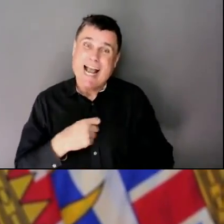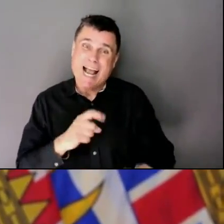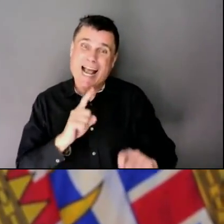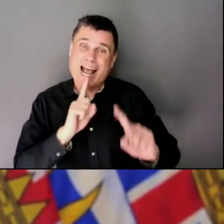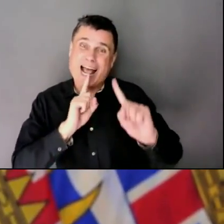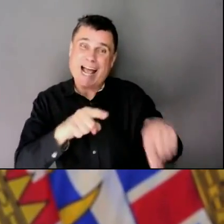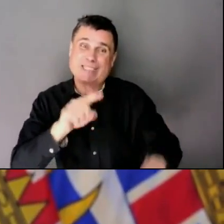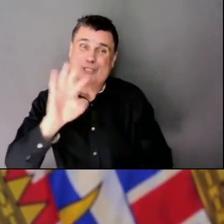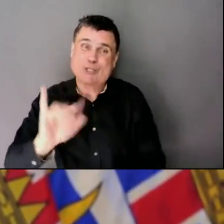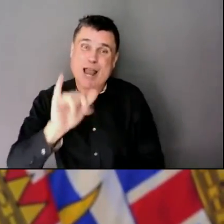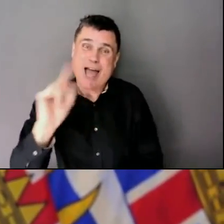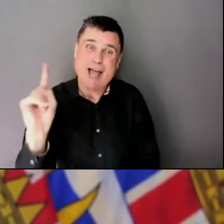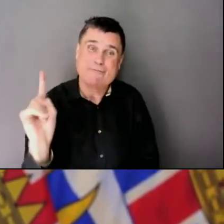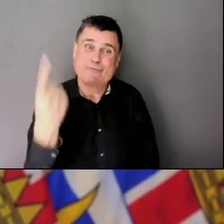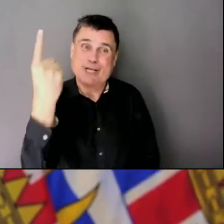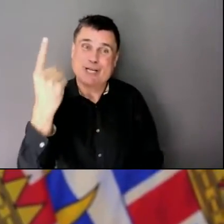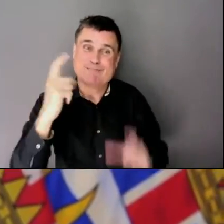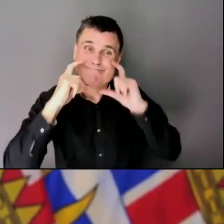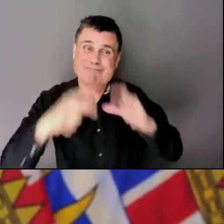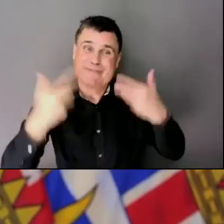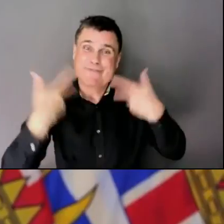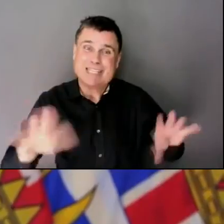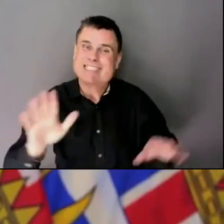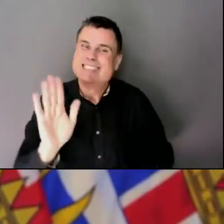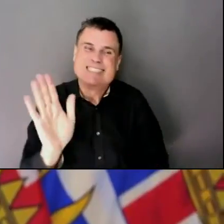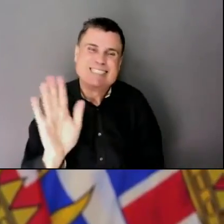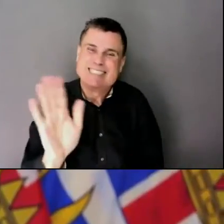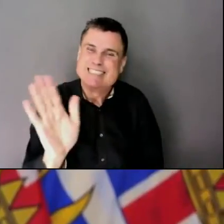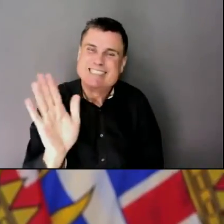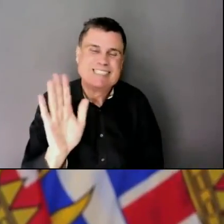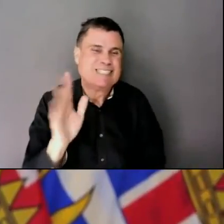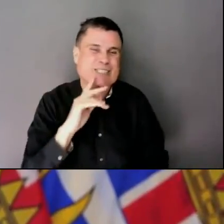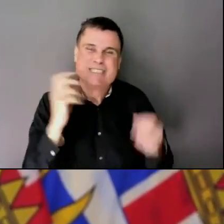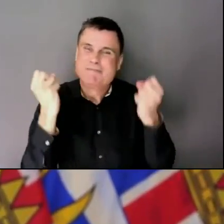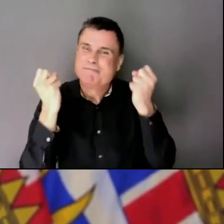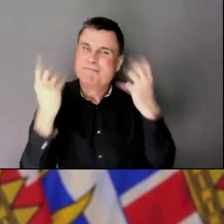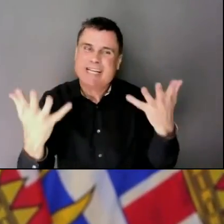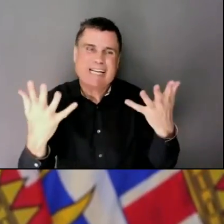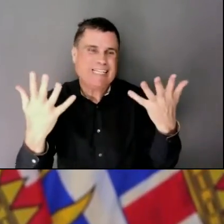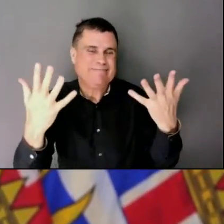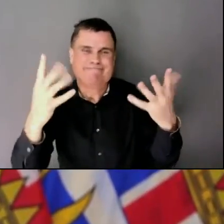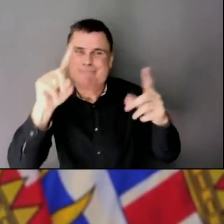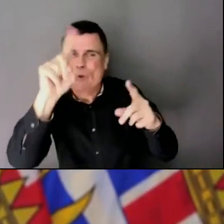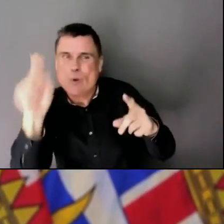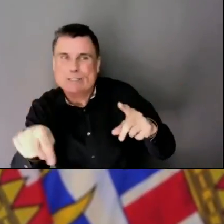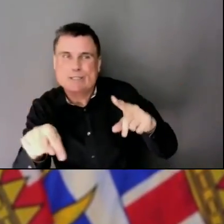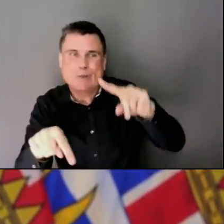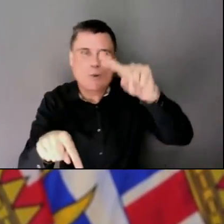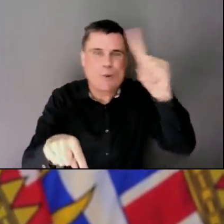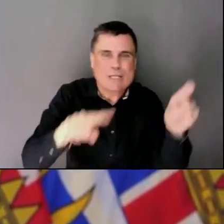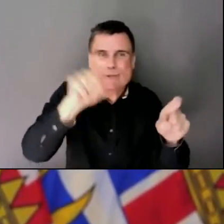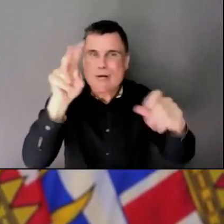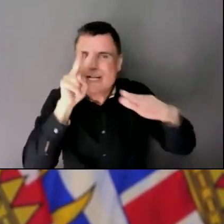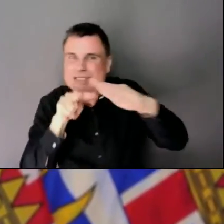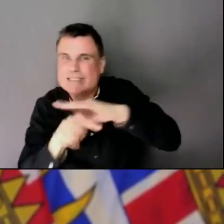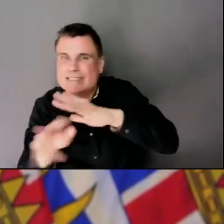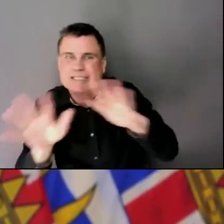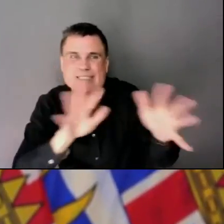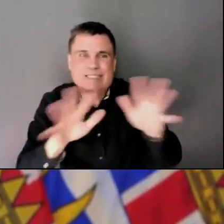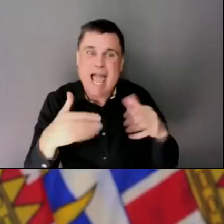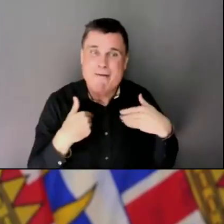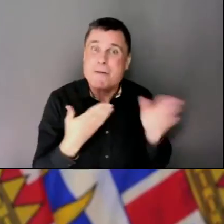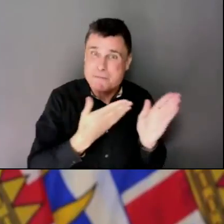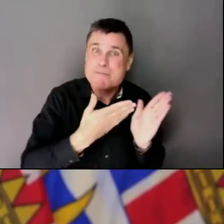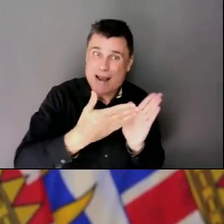think there's a whole lot of unknowns, and we have a plan. And as we always say, you know, a plan is a basis for change. And